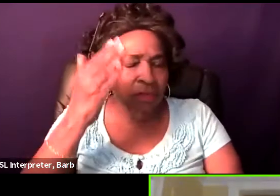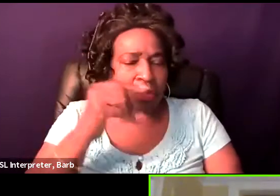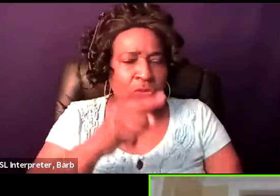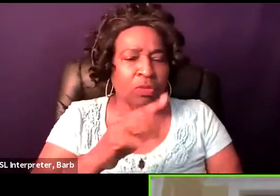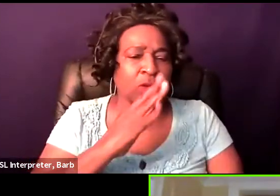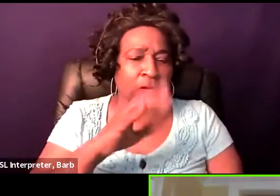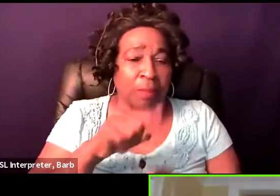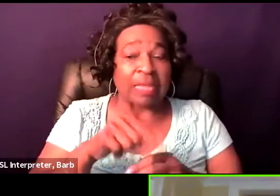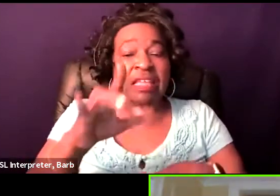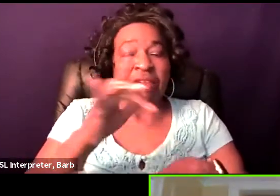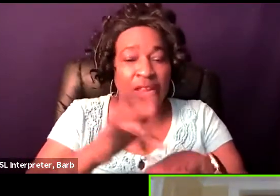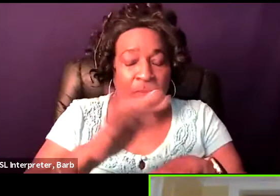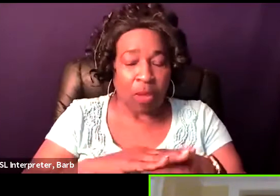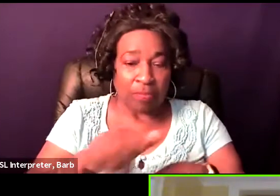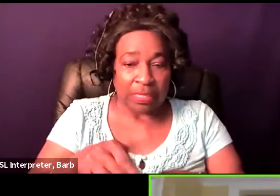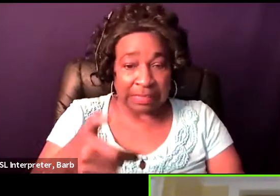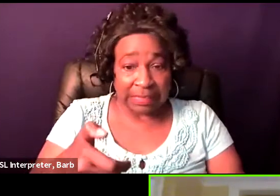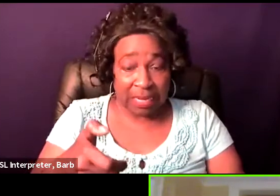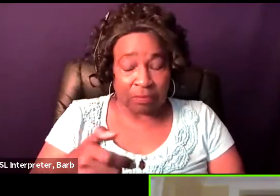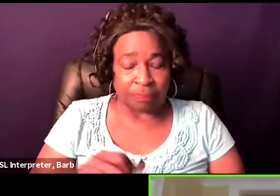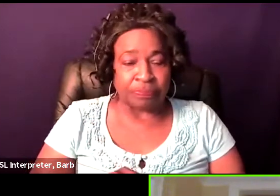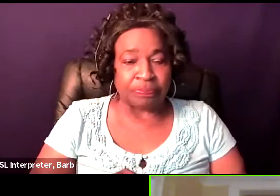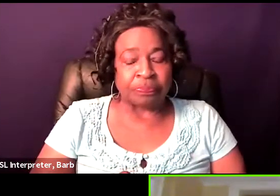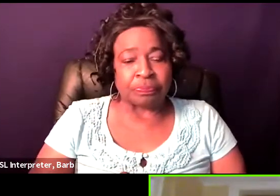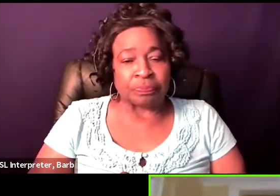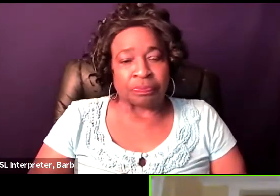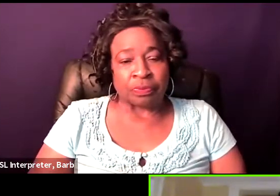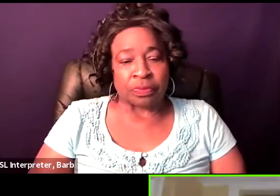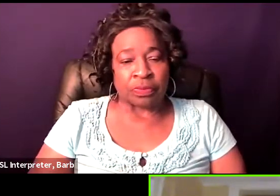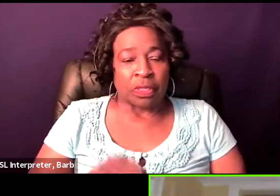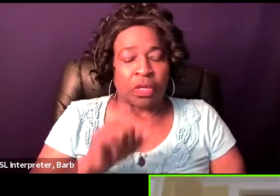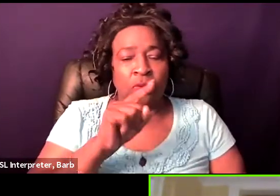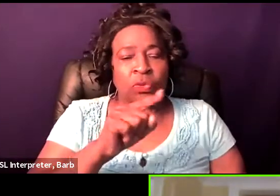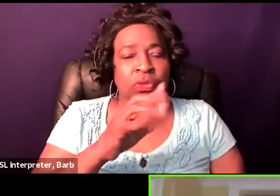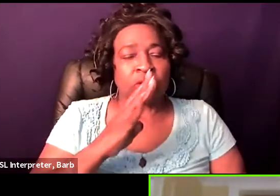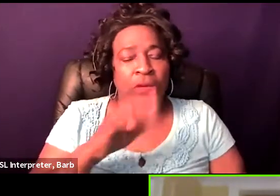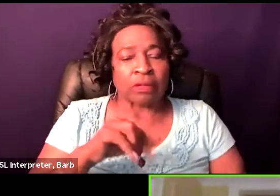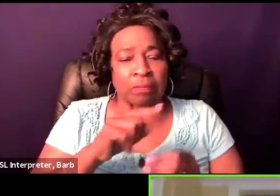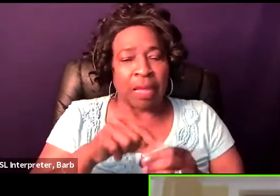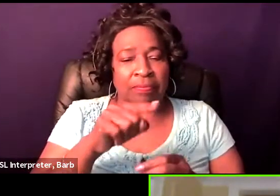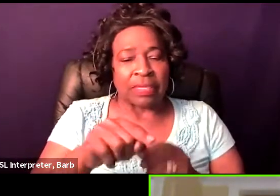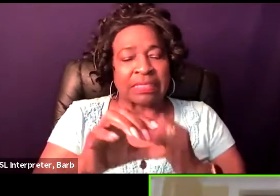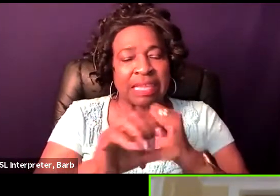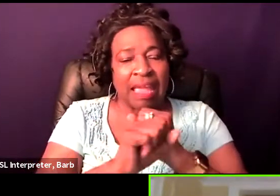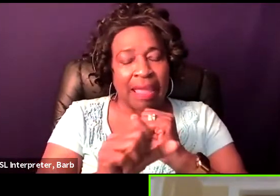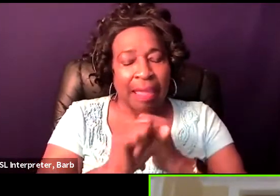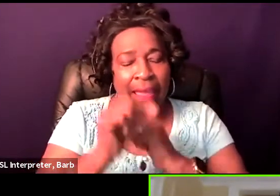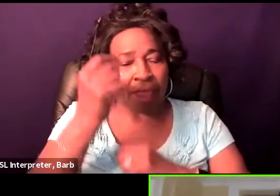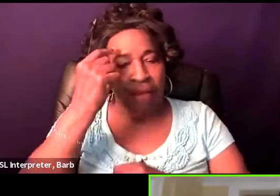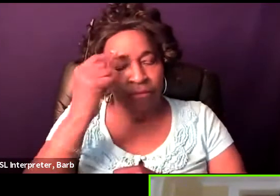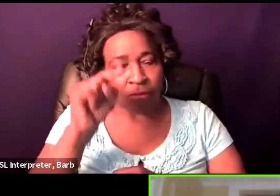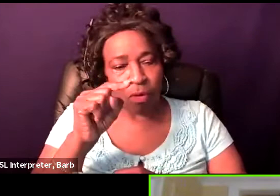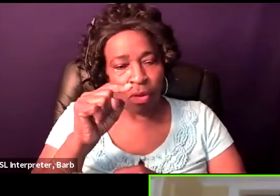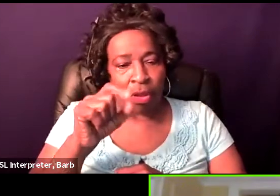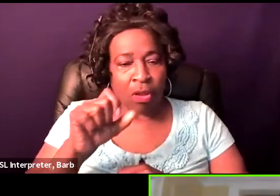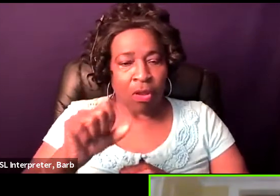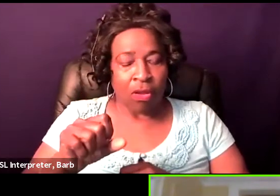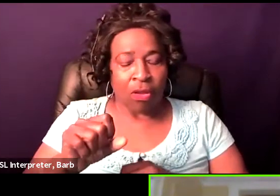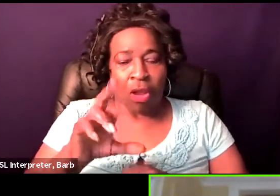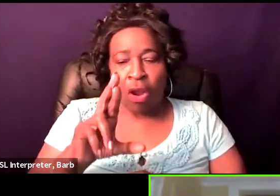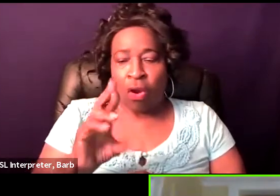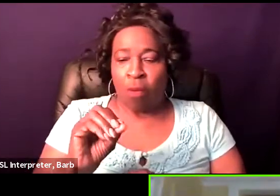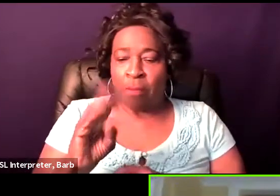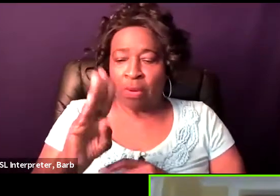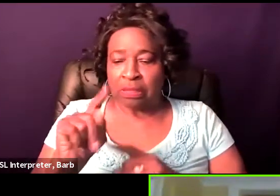is available on this channel for anyone watching, but in your lecture, you talk about an ad for robots that uses the